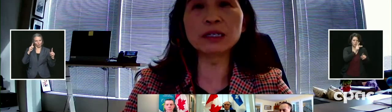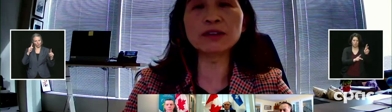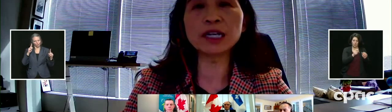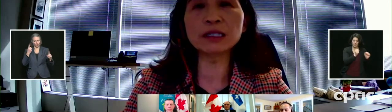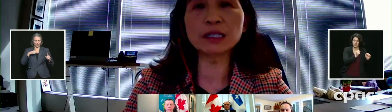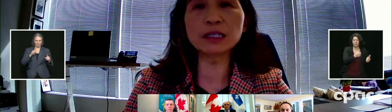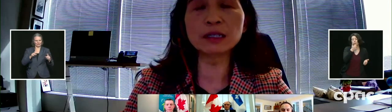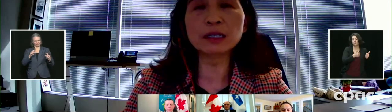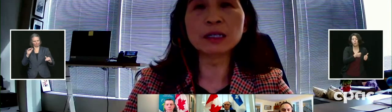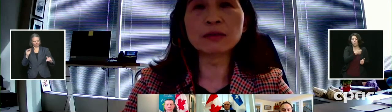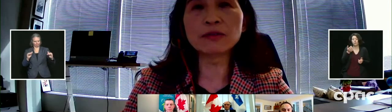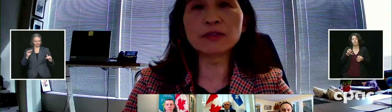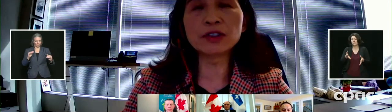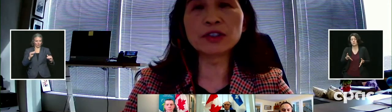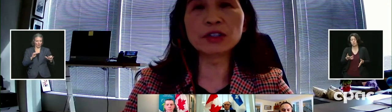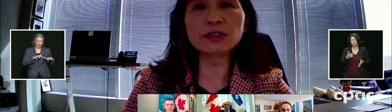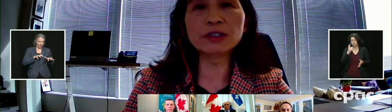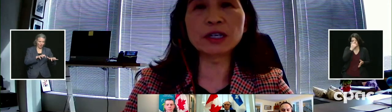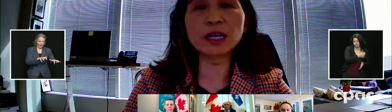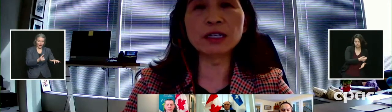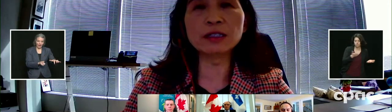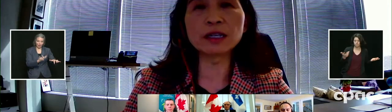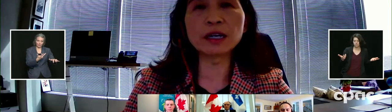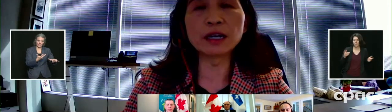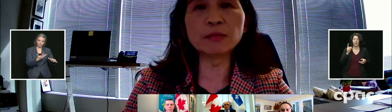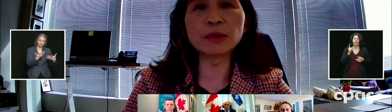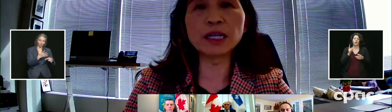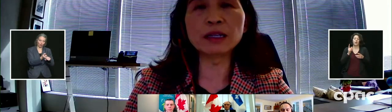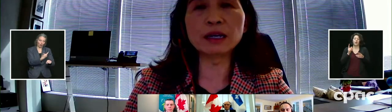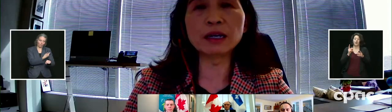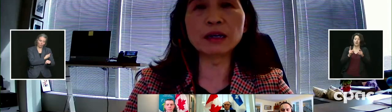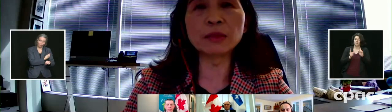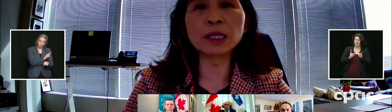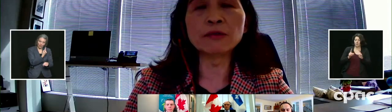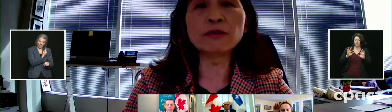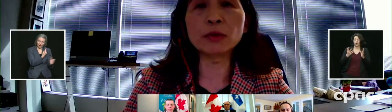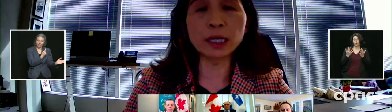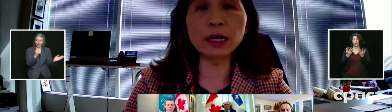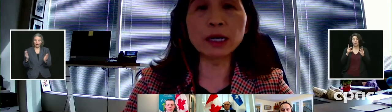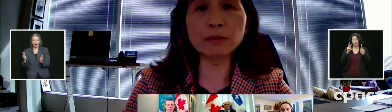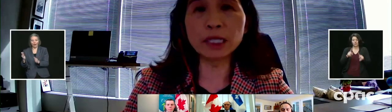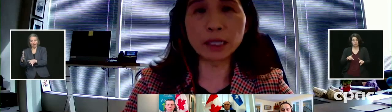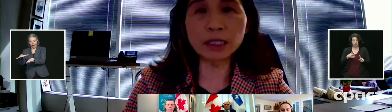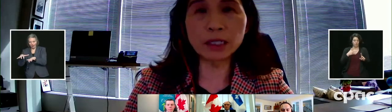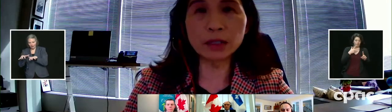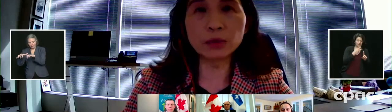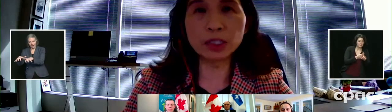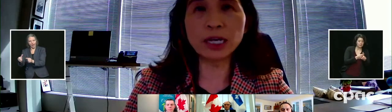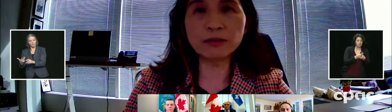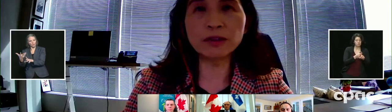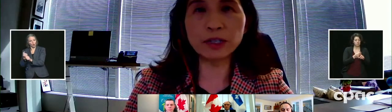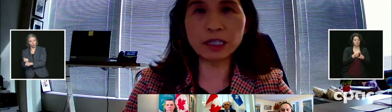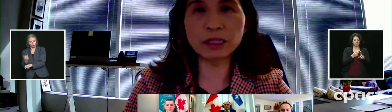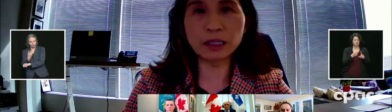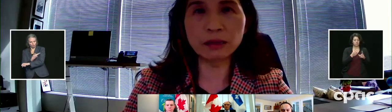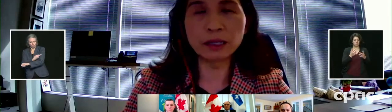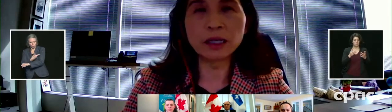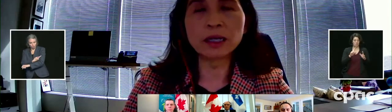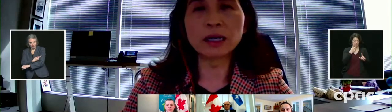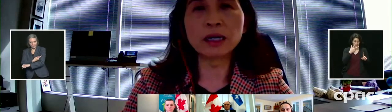being vaccinated with the first dose and then following up with a second dose when you have the